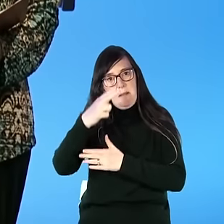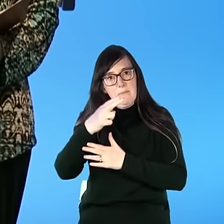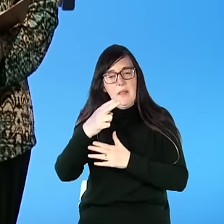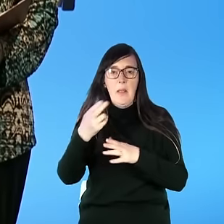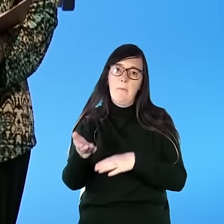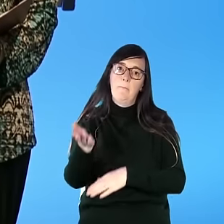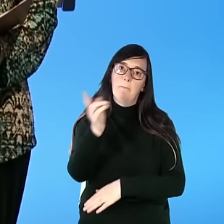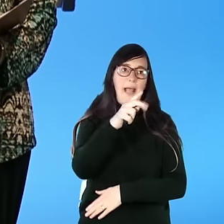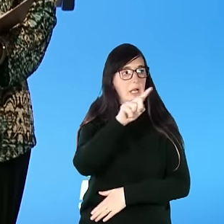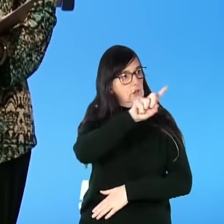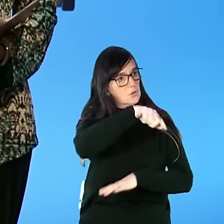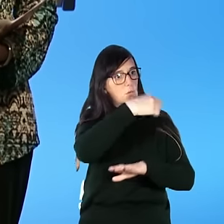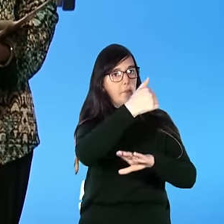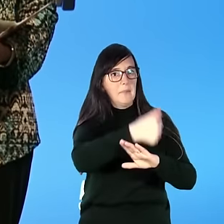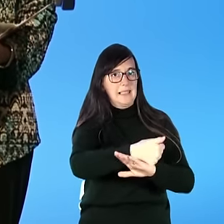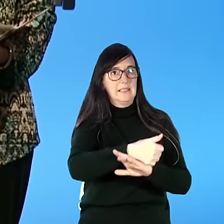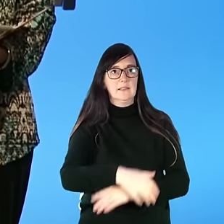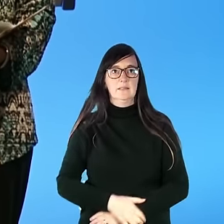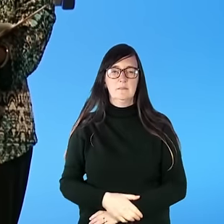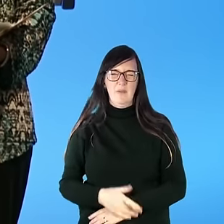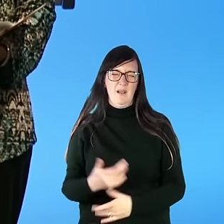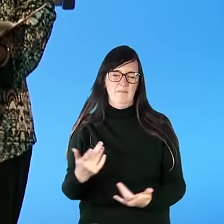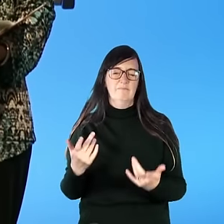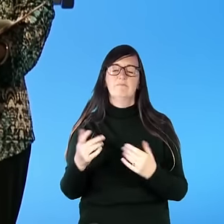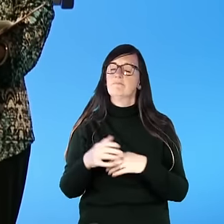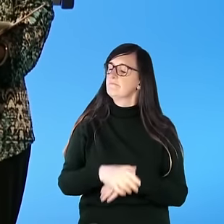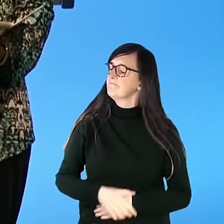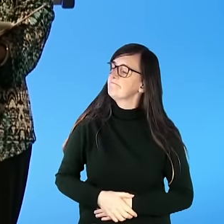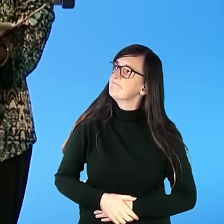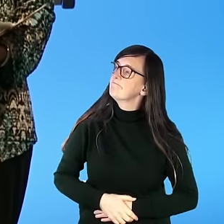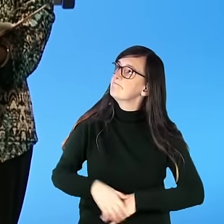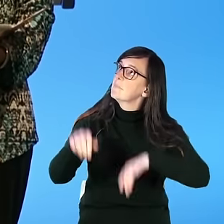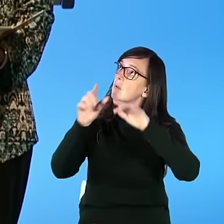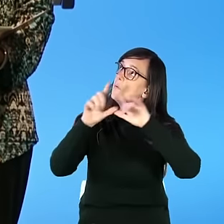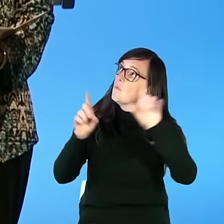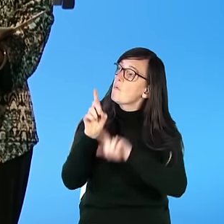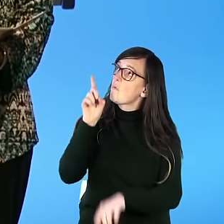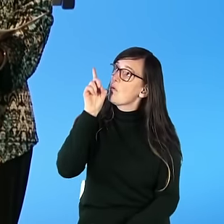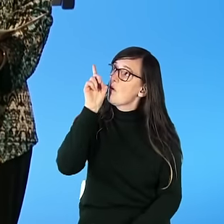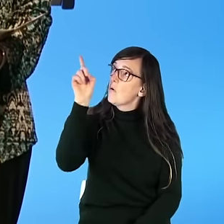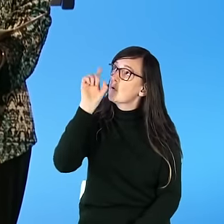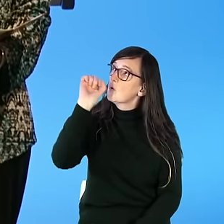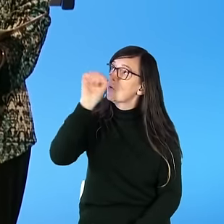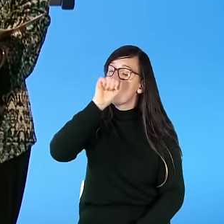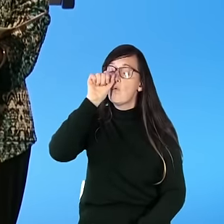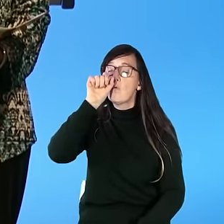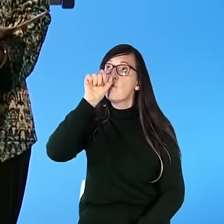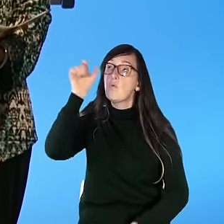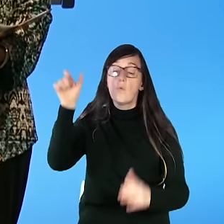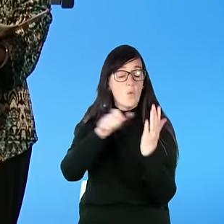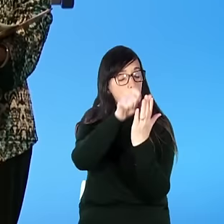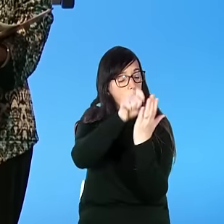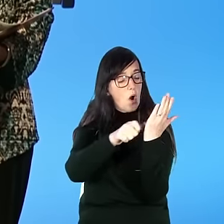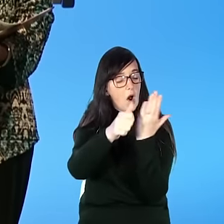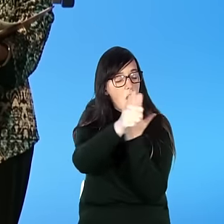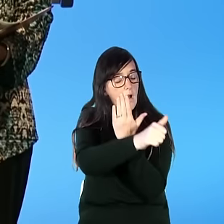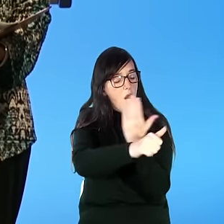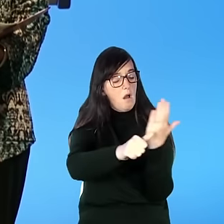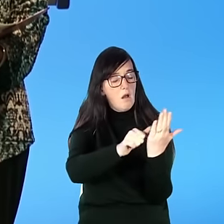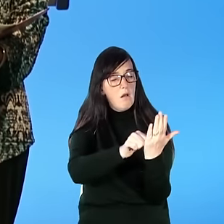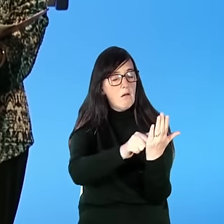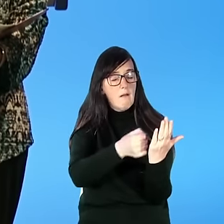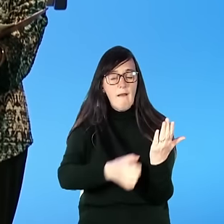prepare to receive God's word. Lord God, your word is living and breathing,